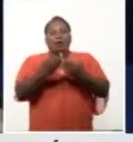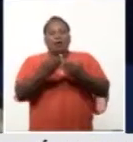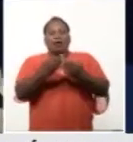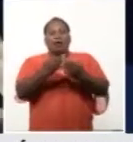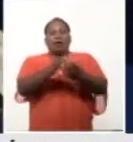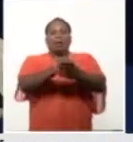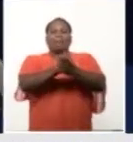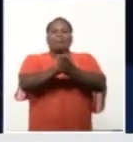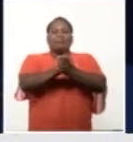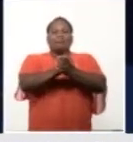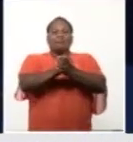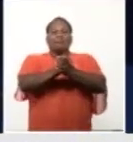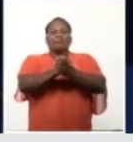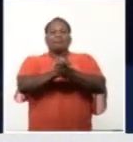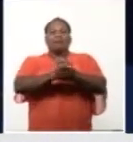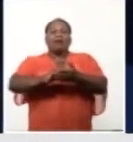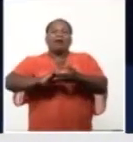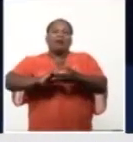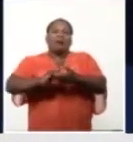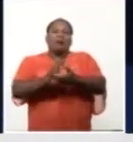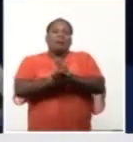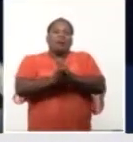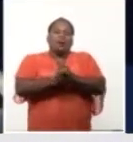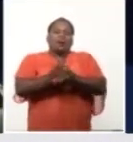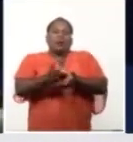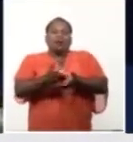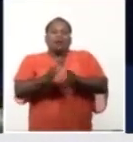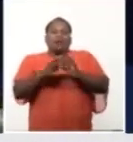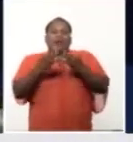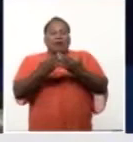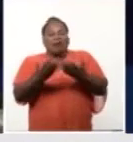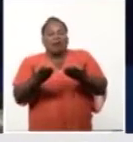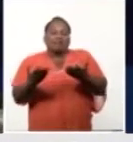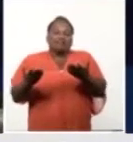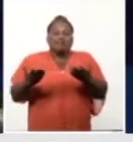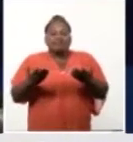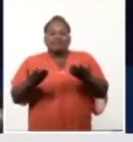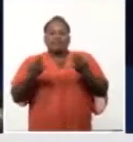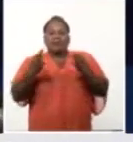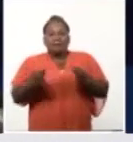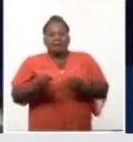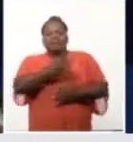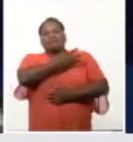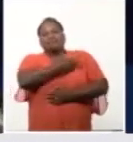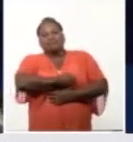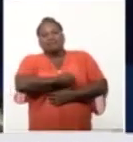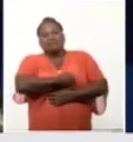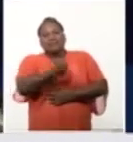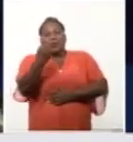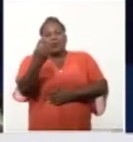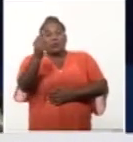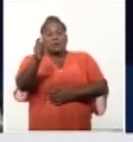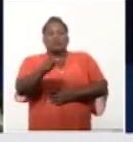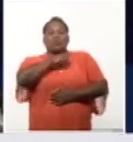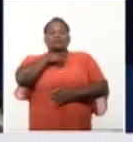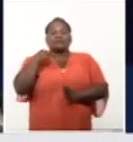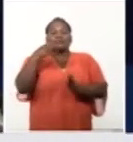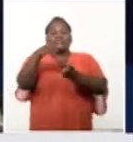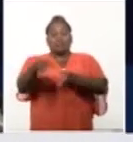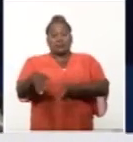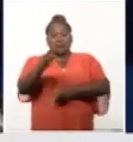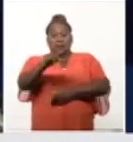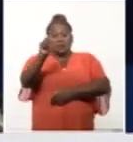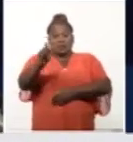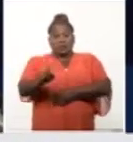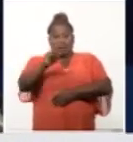to family, friends, and we really have to grieve